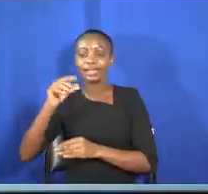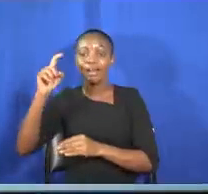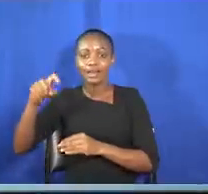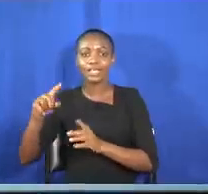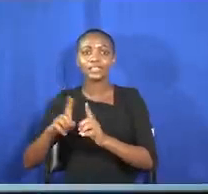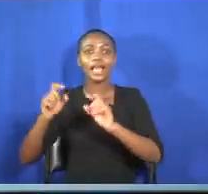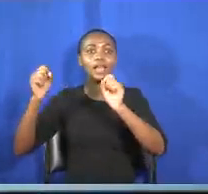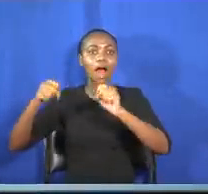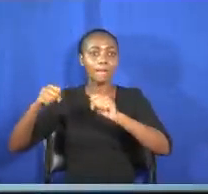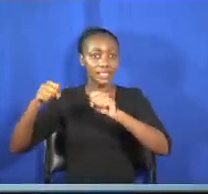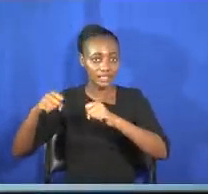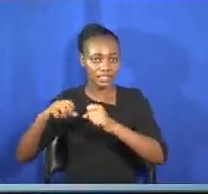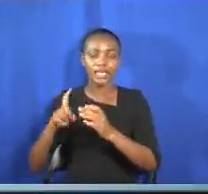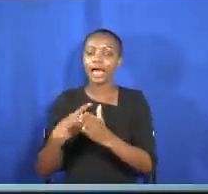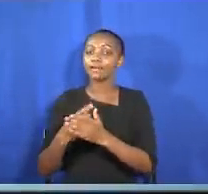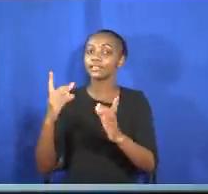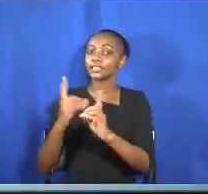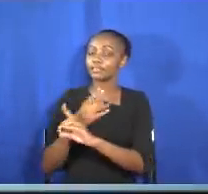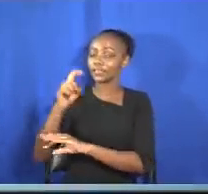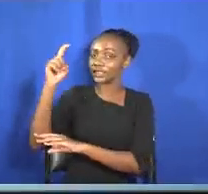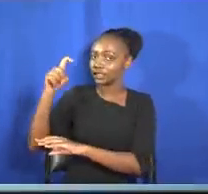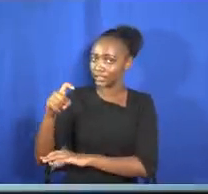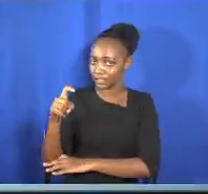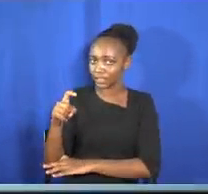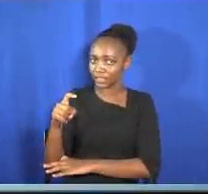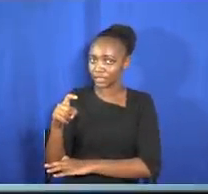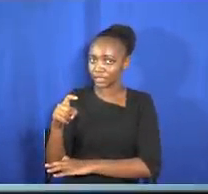and abilities, and differences in need